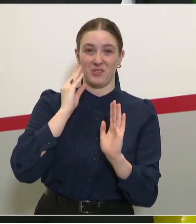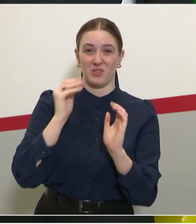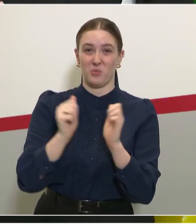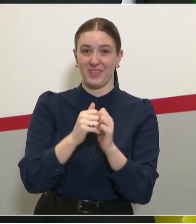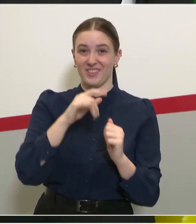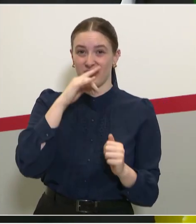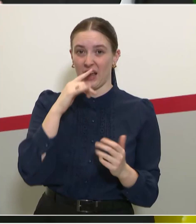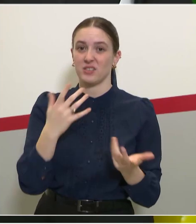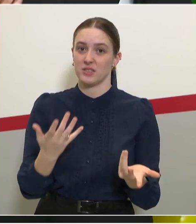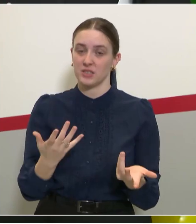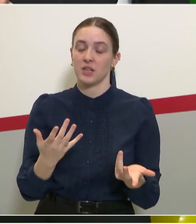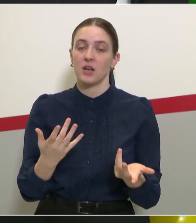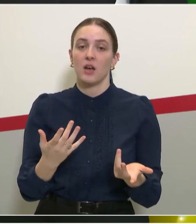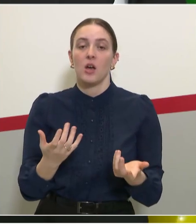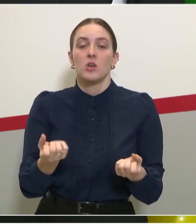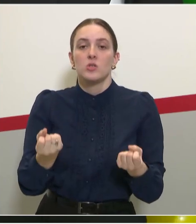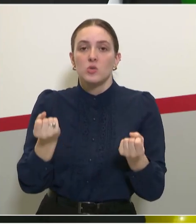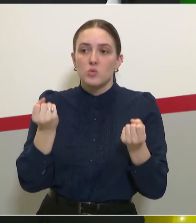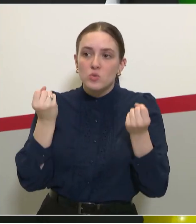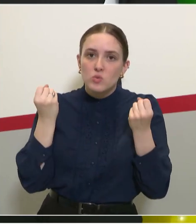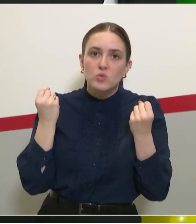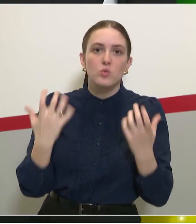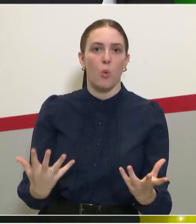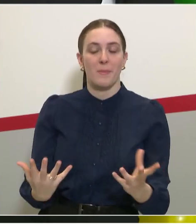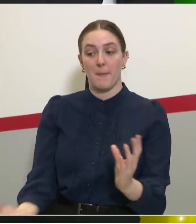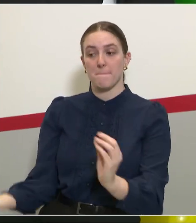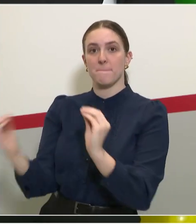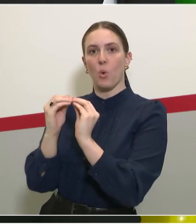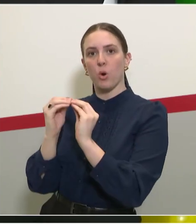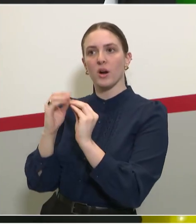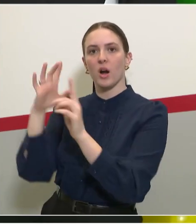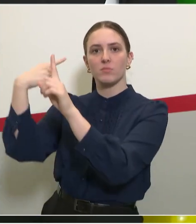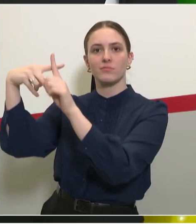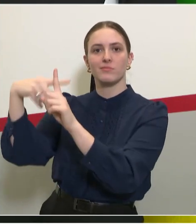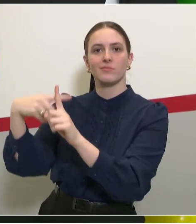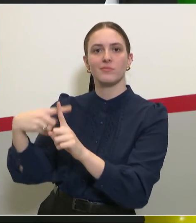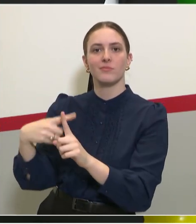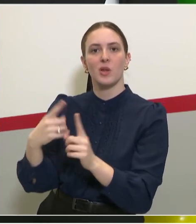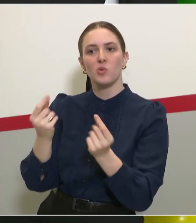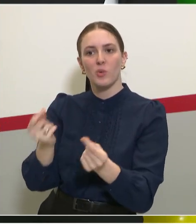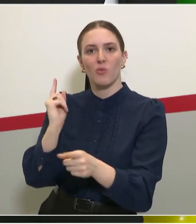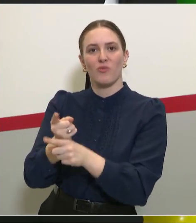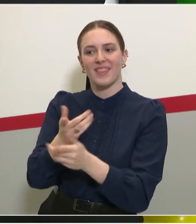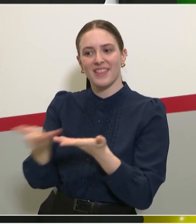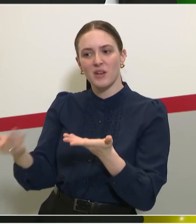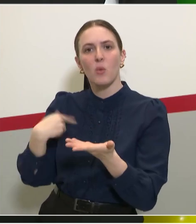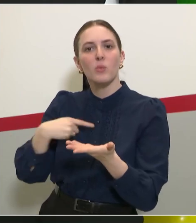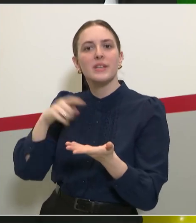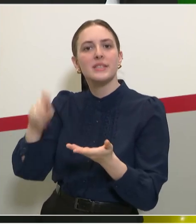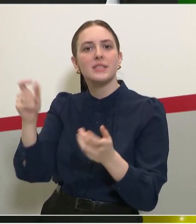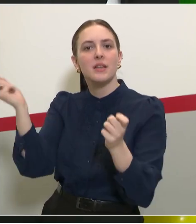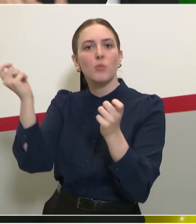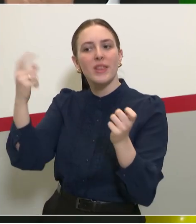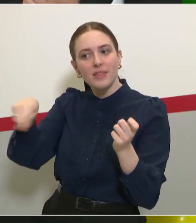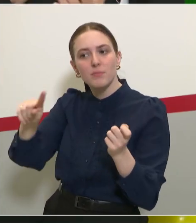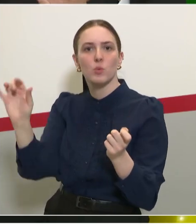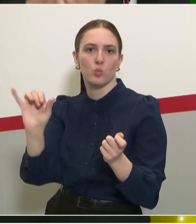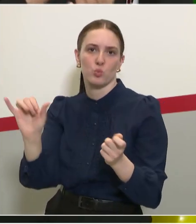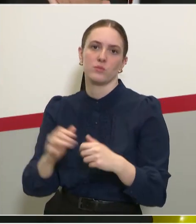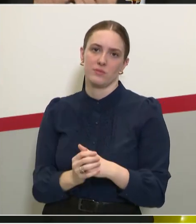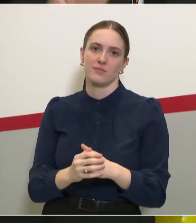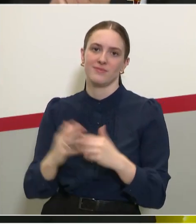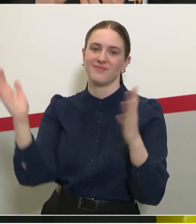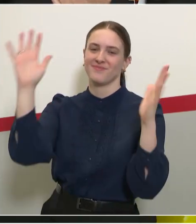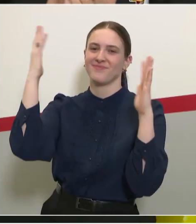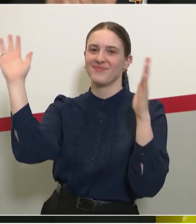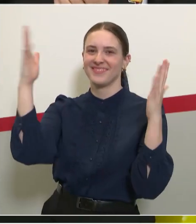And so many thousands more are doing all the right things, and we need to celebrate them too. Yeah.